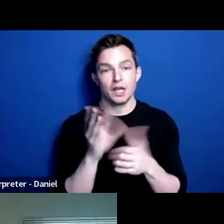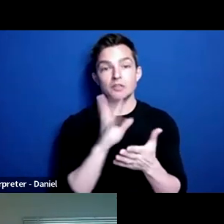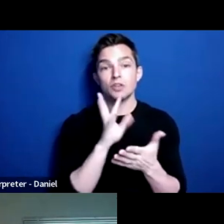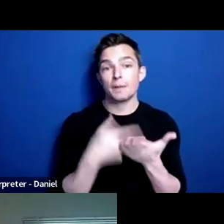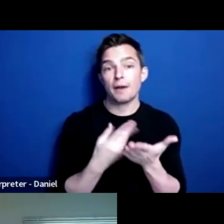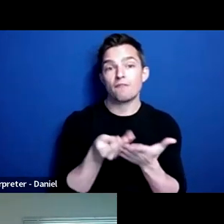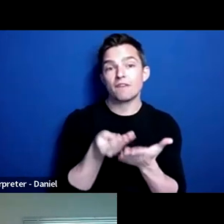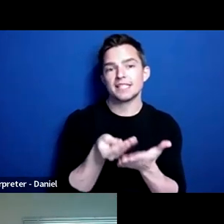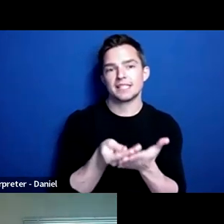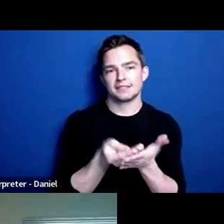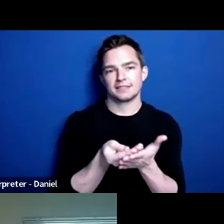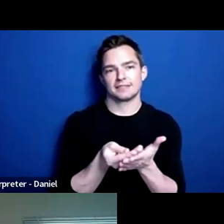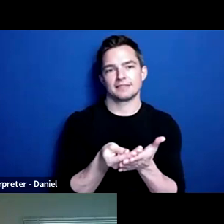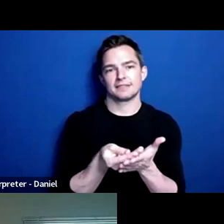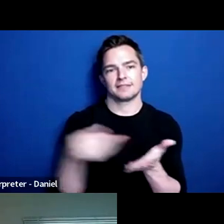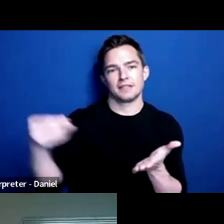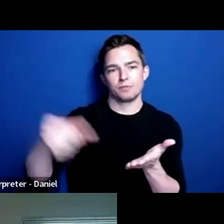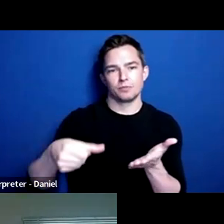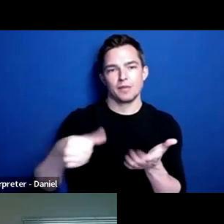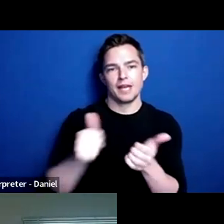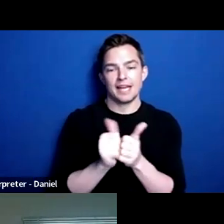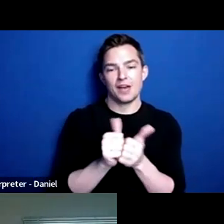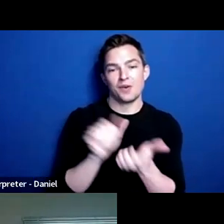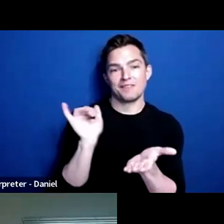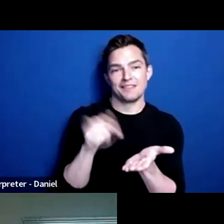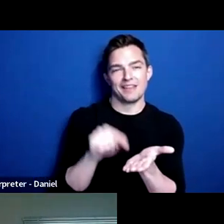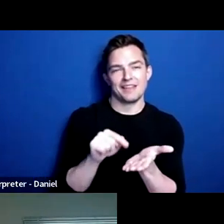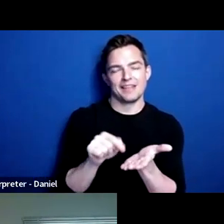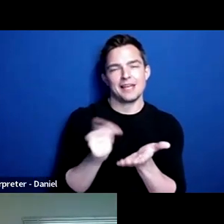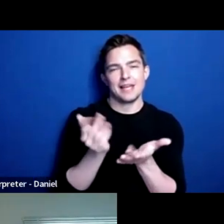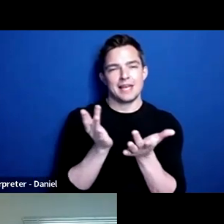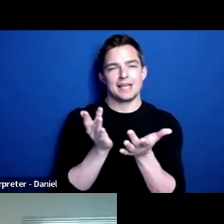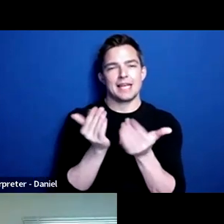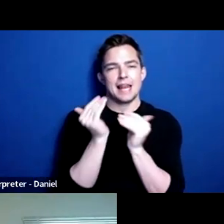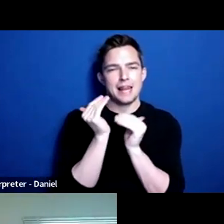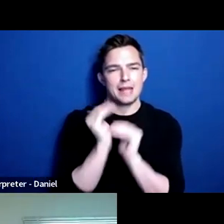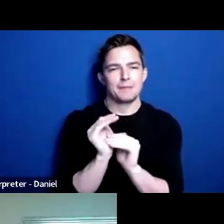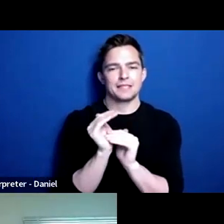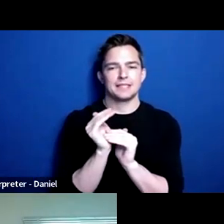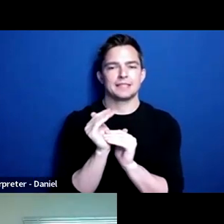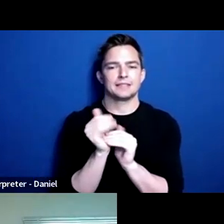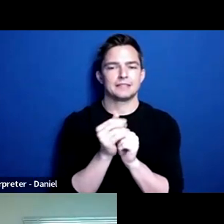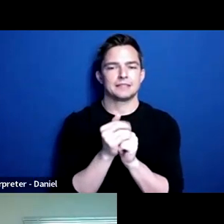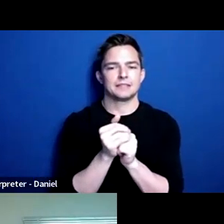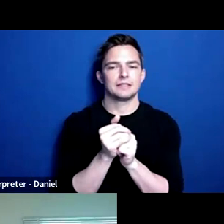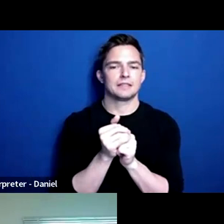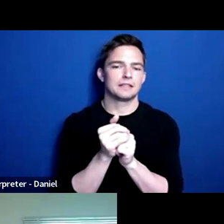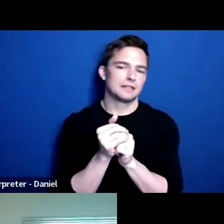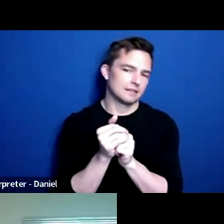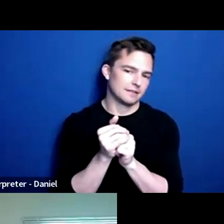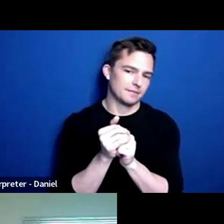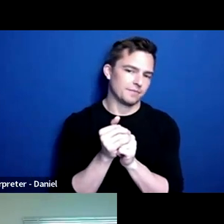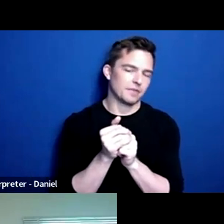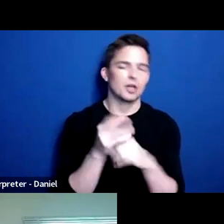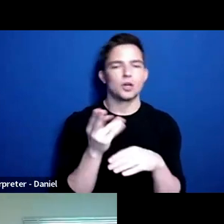funding and how limiting funding, how using a